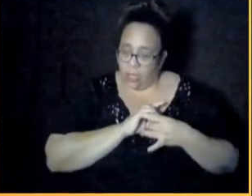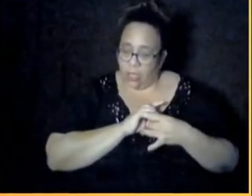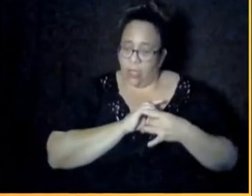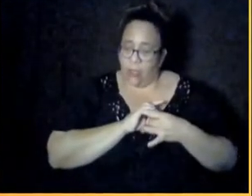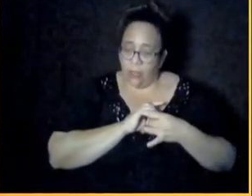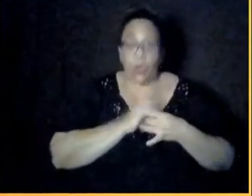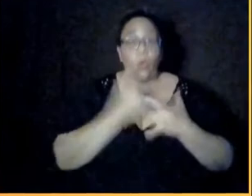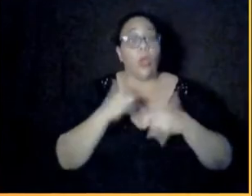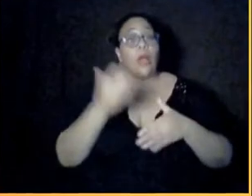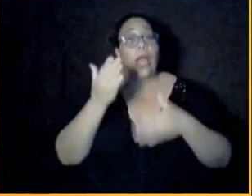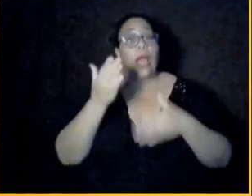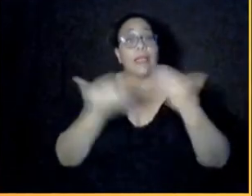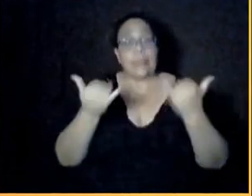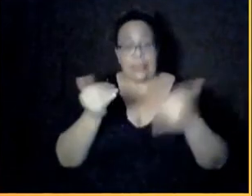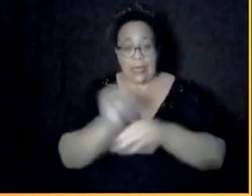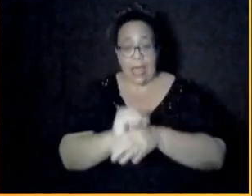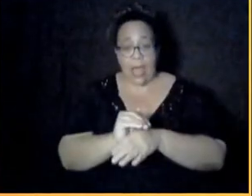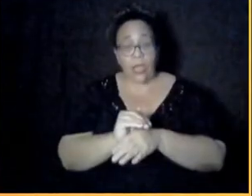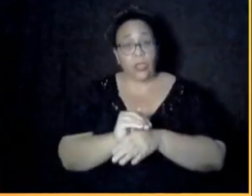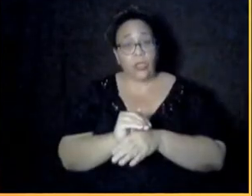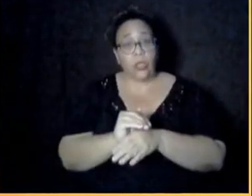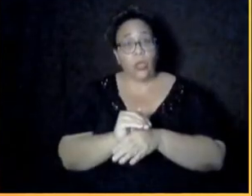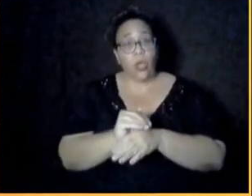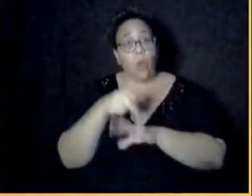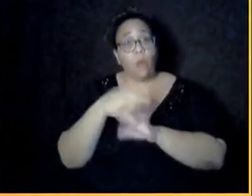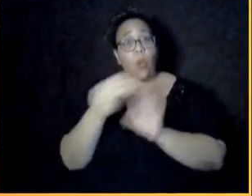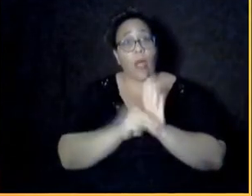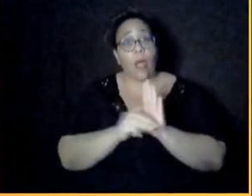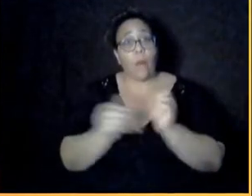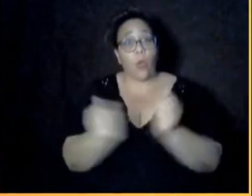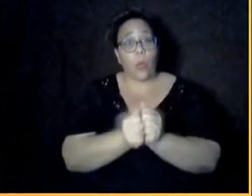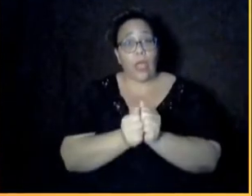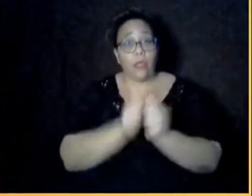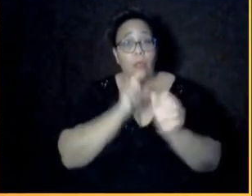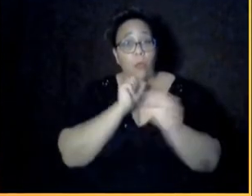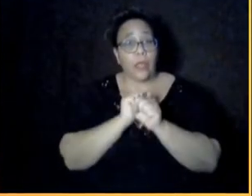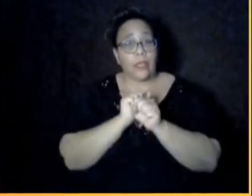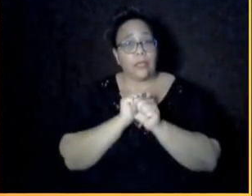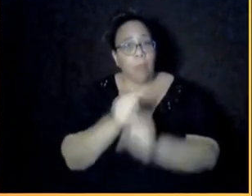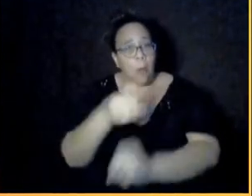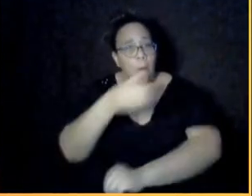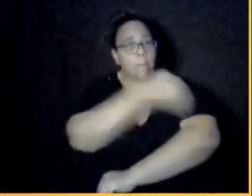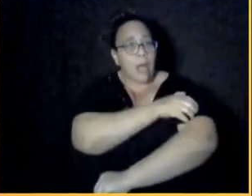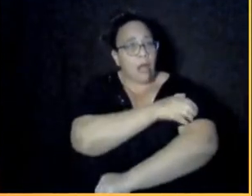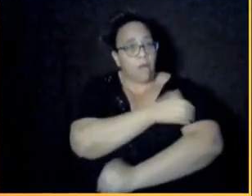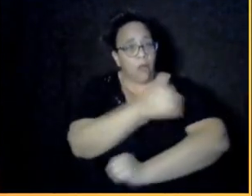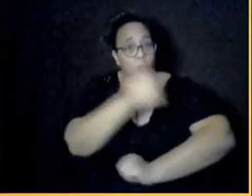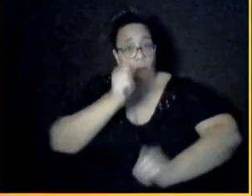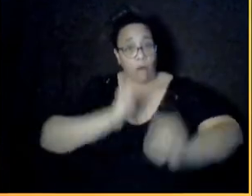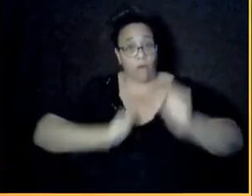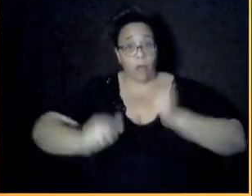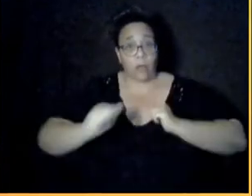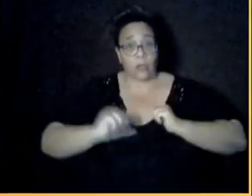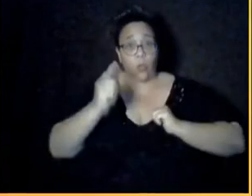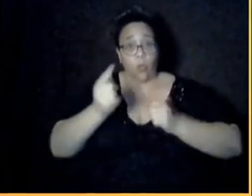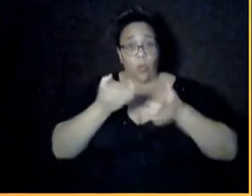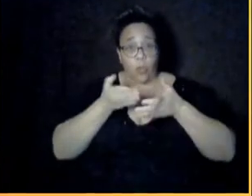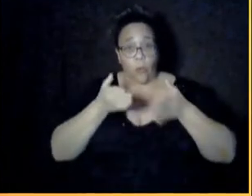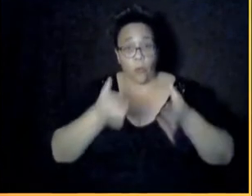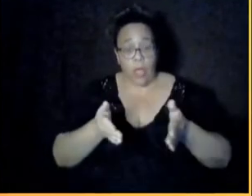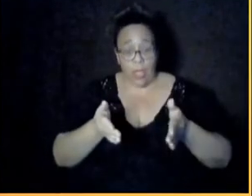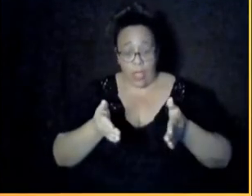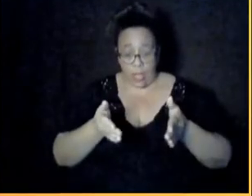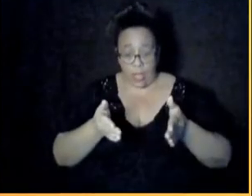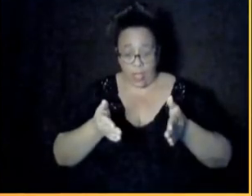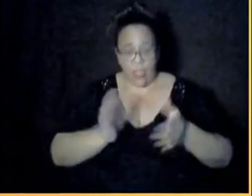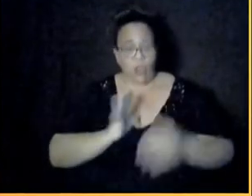We're going to end tonight's program with a really powerful performance. One of the ways in which trans